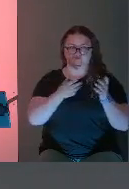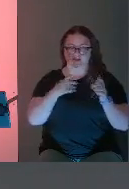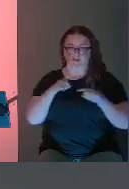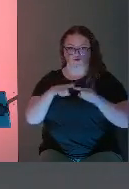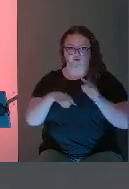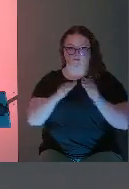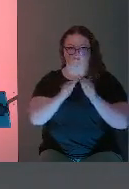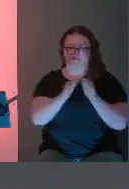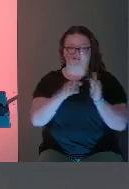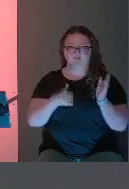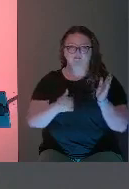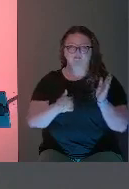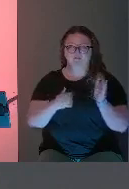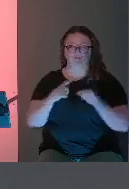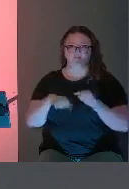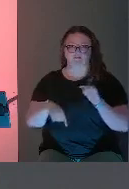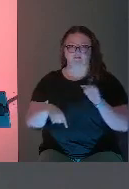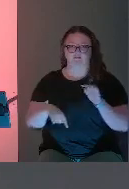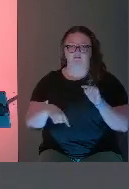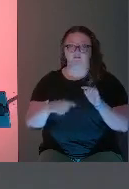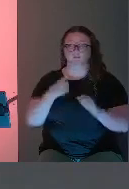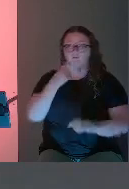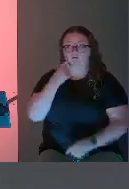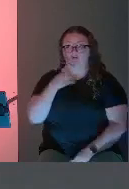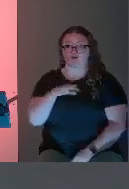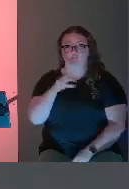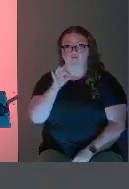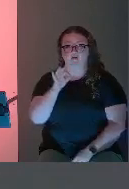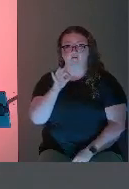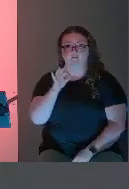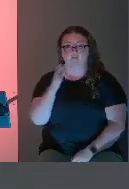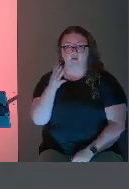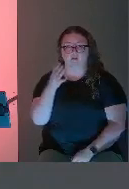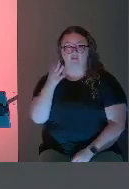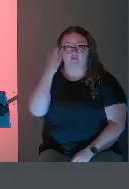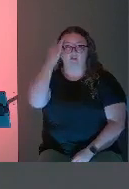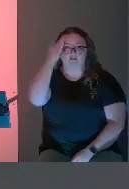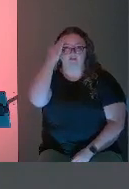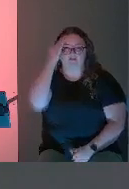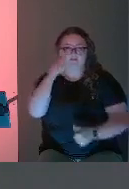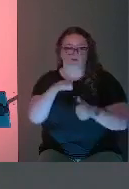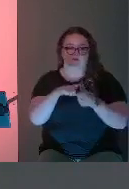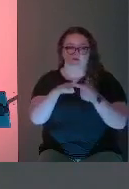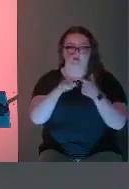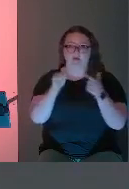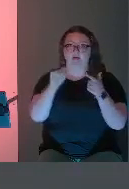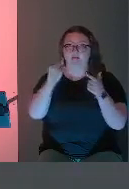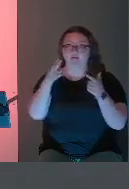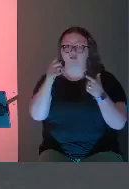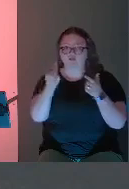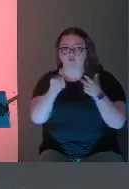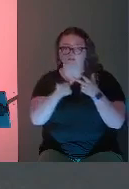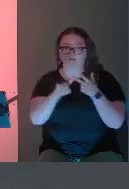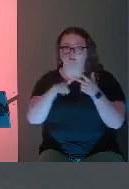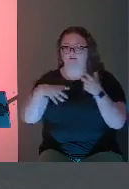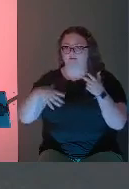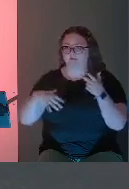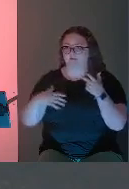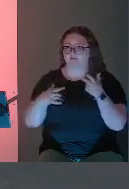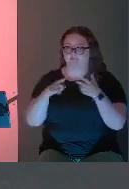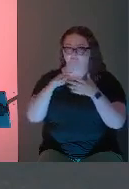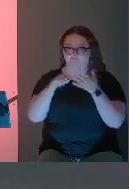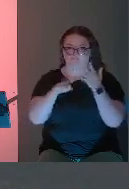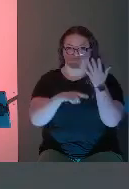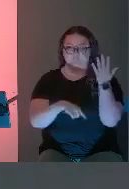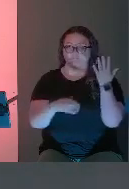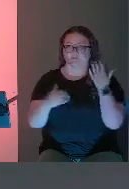was fixing it. We found out recently he's autistic, ADHD, has anxiety, all kinds of things that were